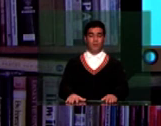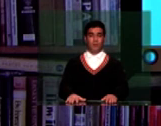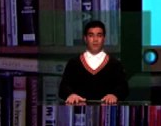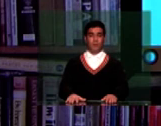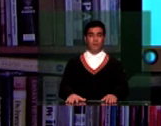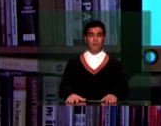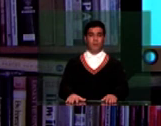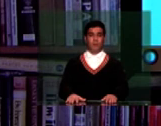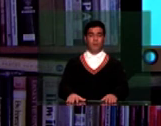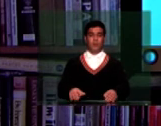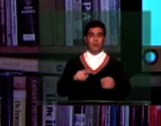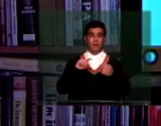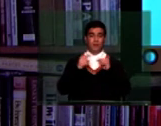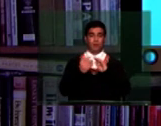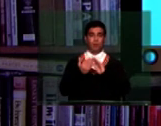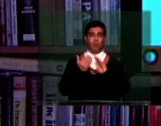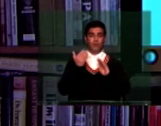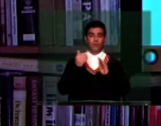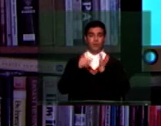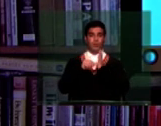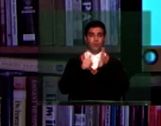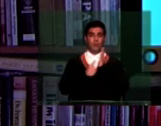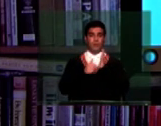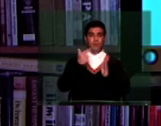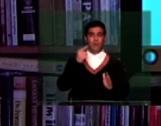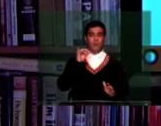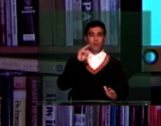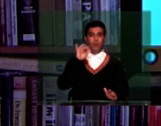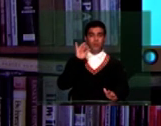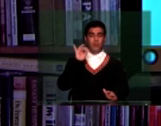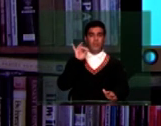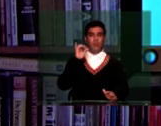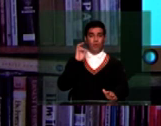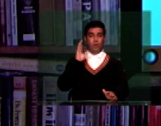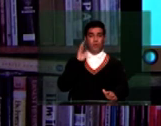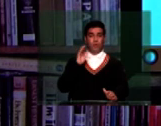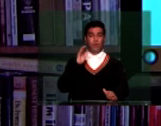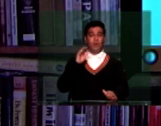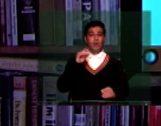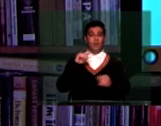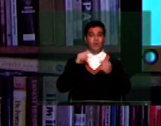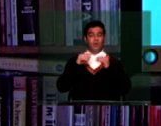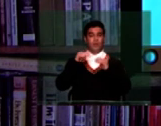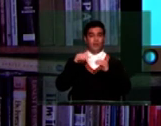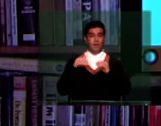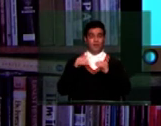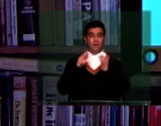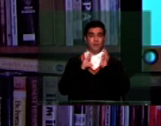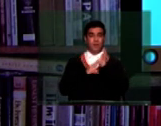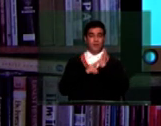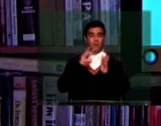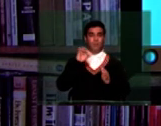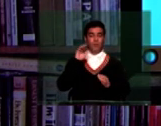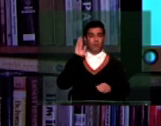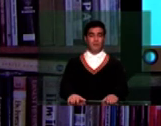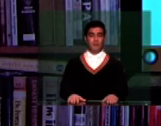molekulasi qo'shiladi. Reaksiyadan oldin 16ta gidroksid ioni bo'ladi, reaksiyadan keyin esa 8 molekula suv hosil